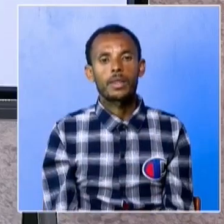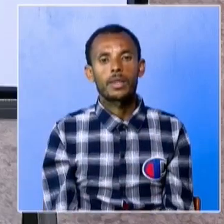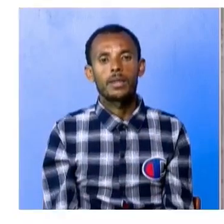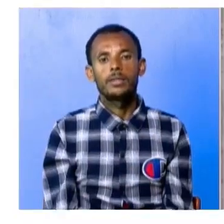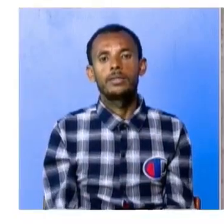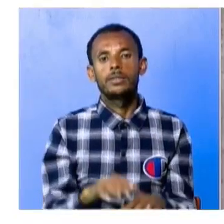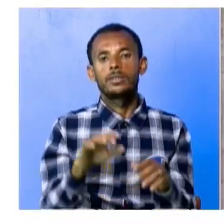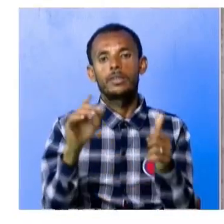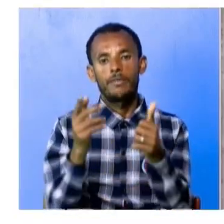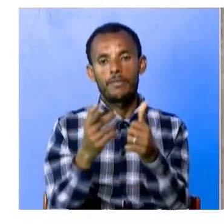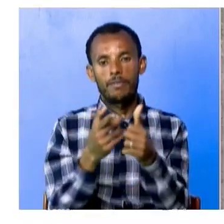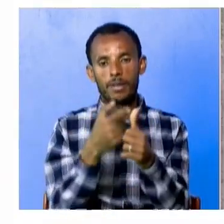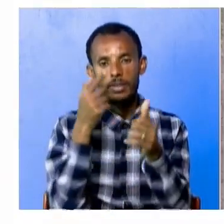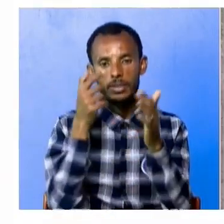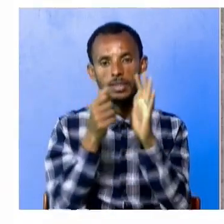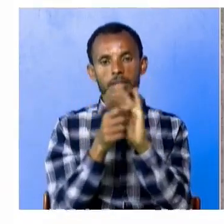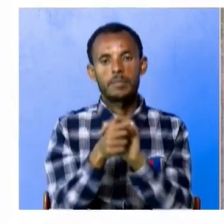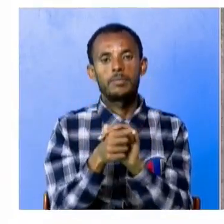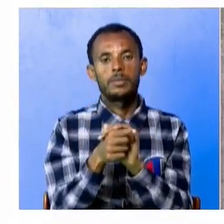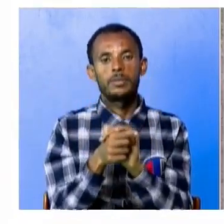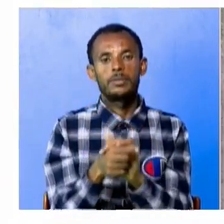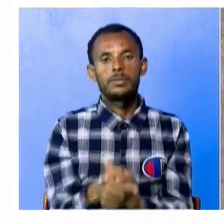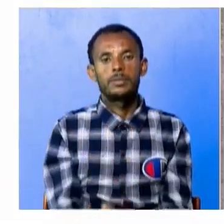So the first example,